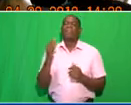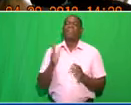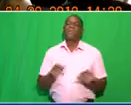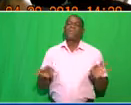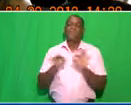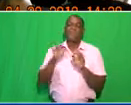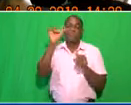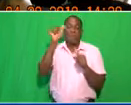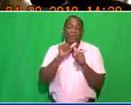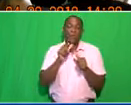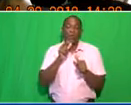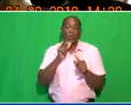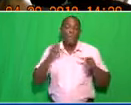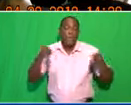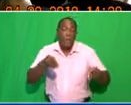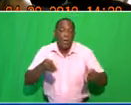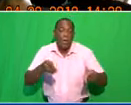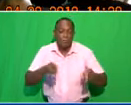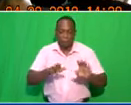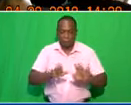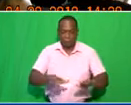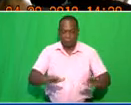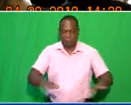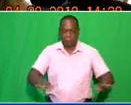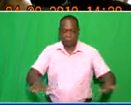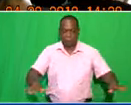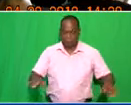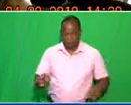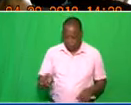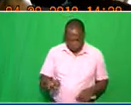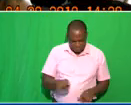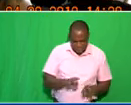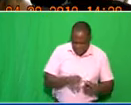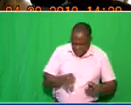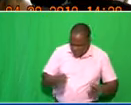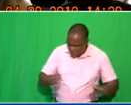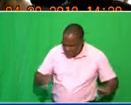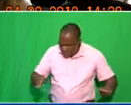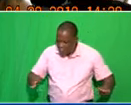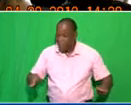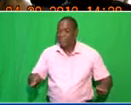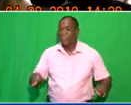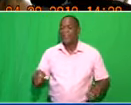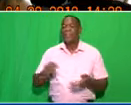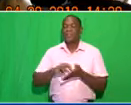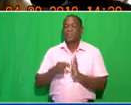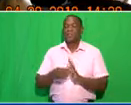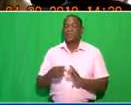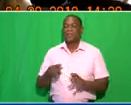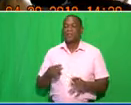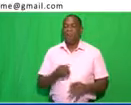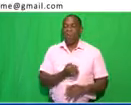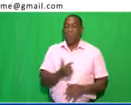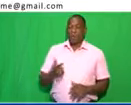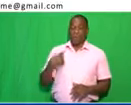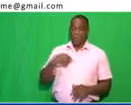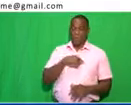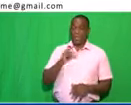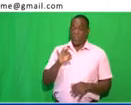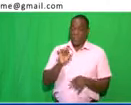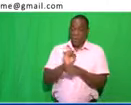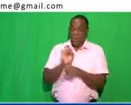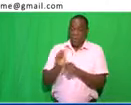types of kids, but all of us together. If we work together, we will get there.